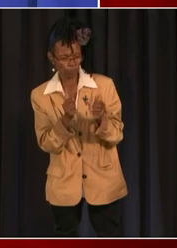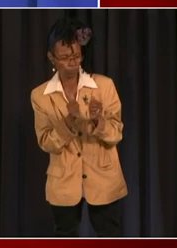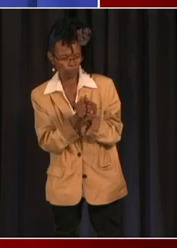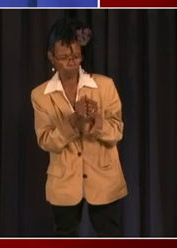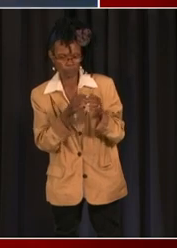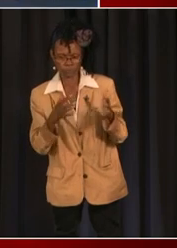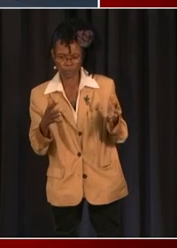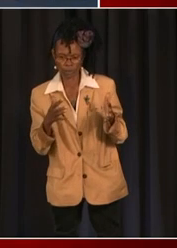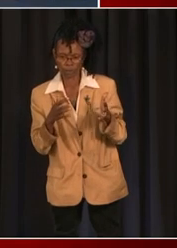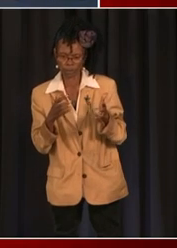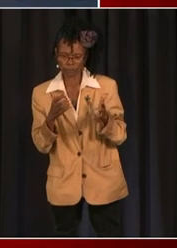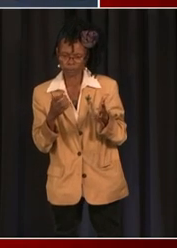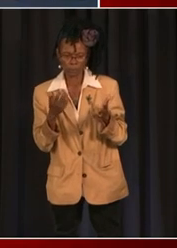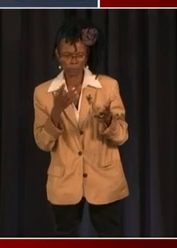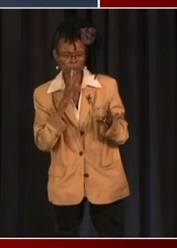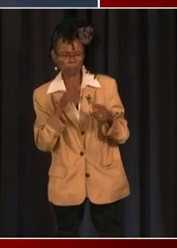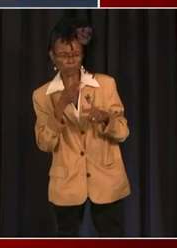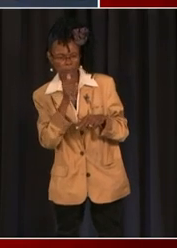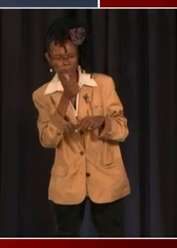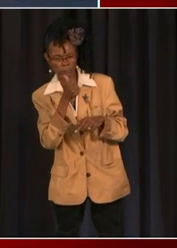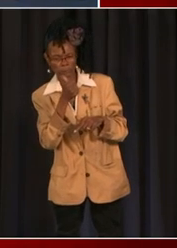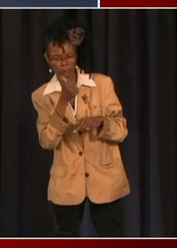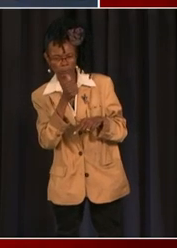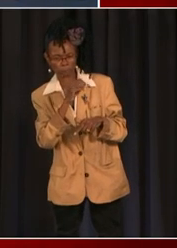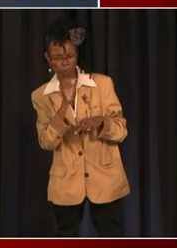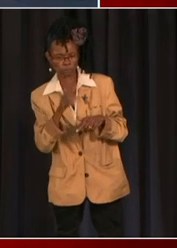assuming at least 10% of people consent.